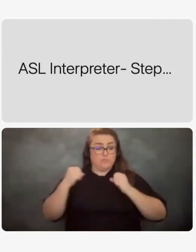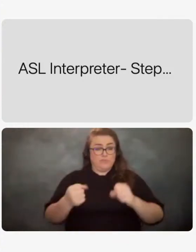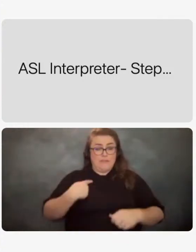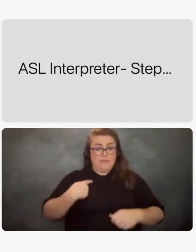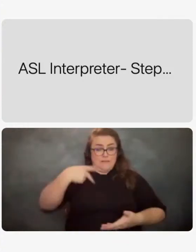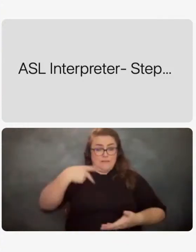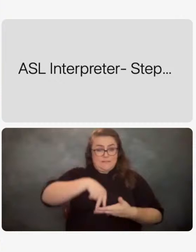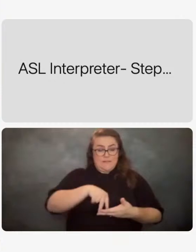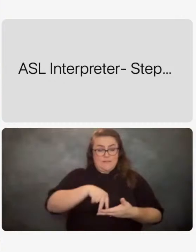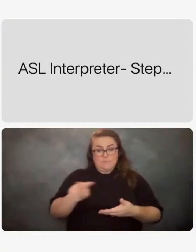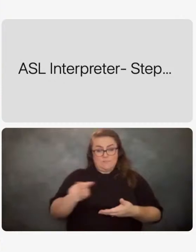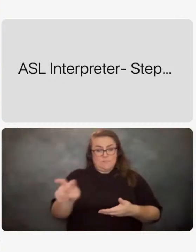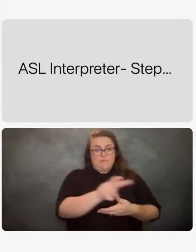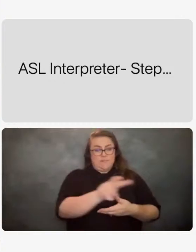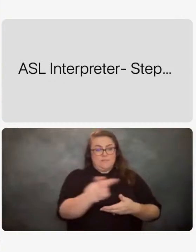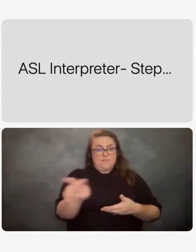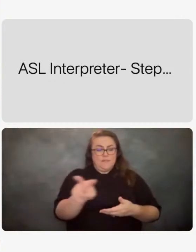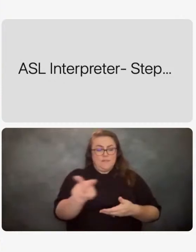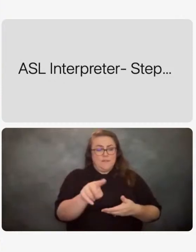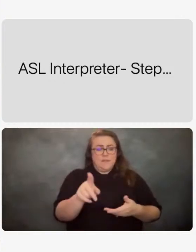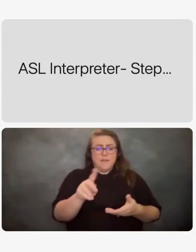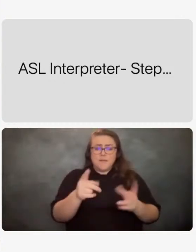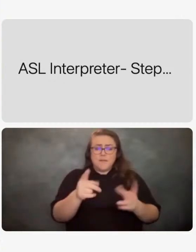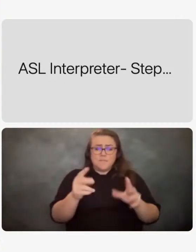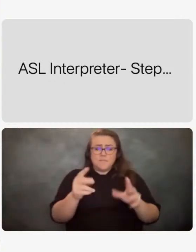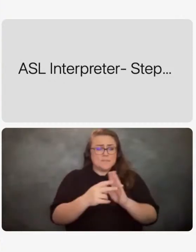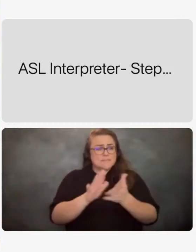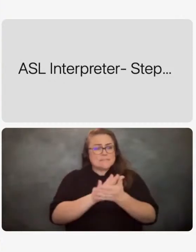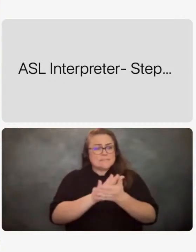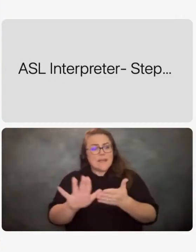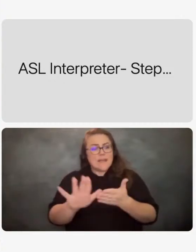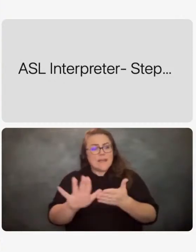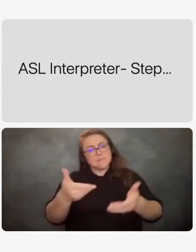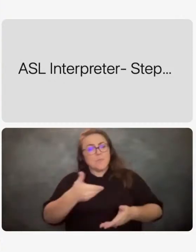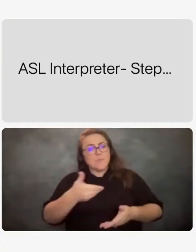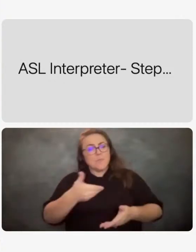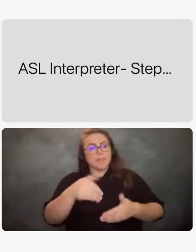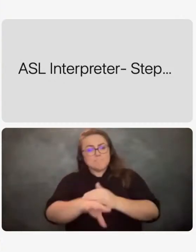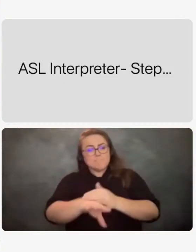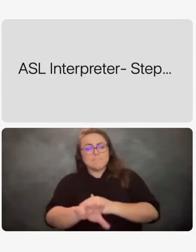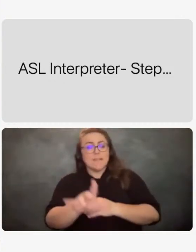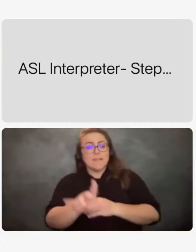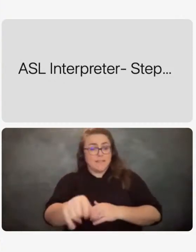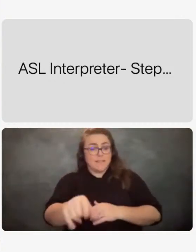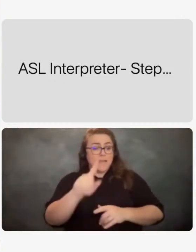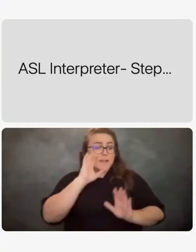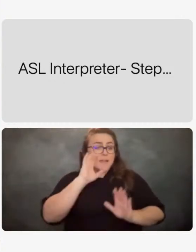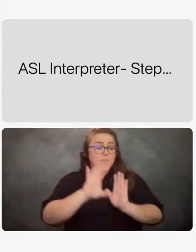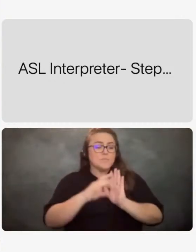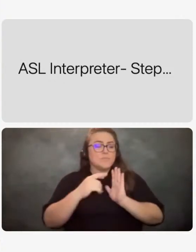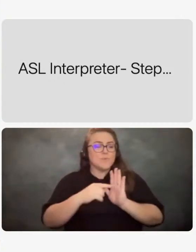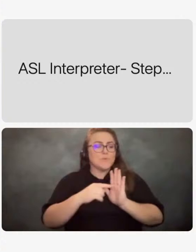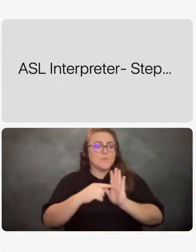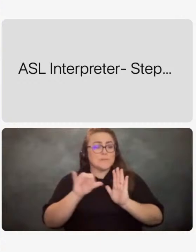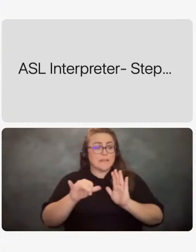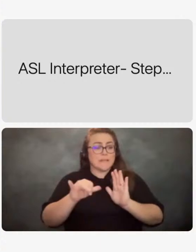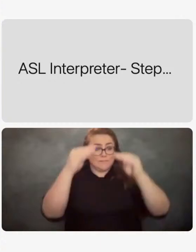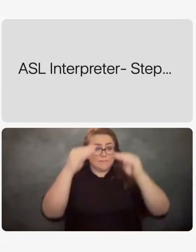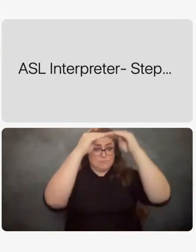nice gesture for entry. This particular image shows a canopy that would be kind of a welcome sheltered area,